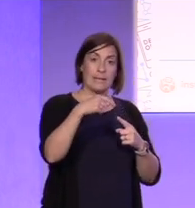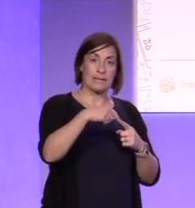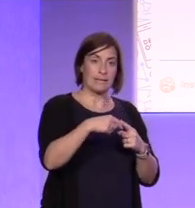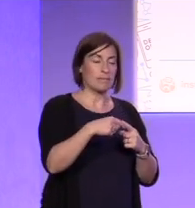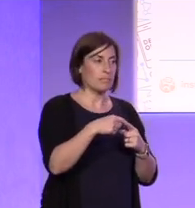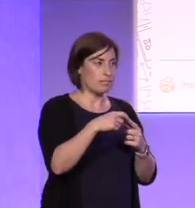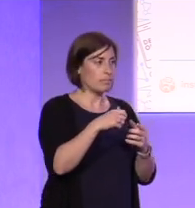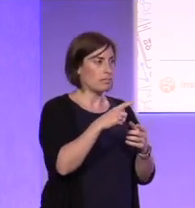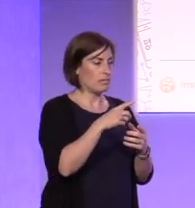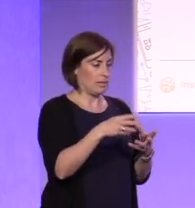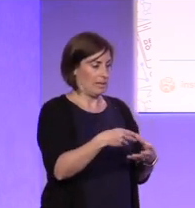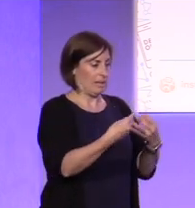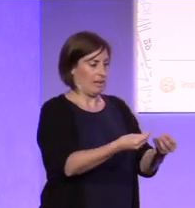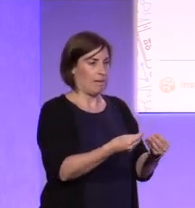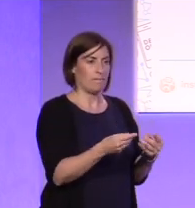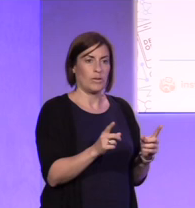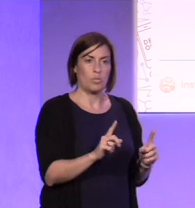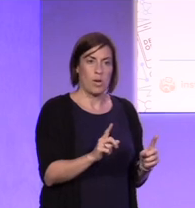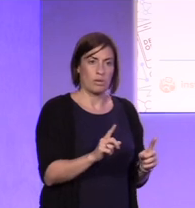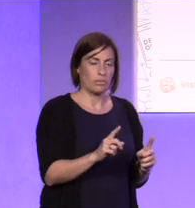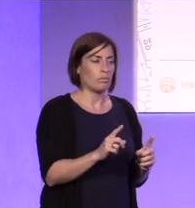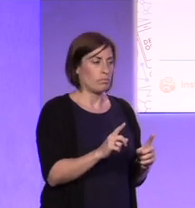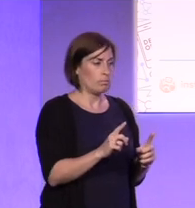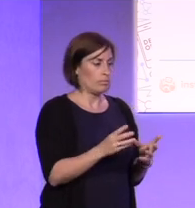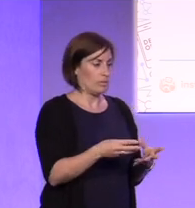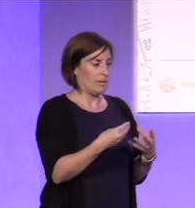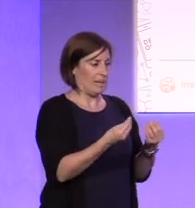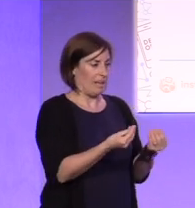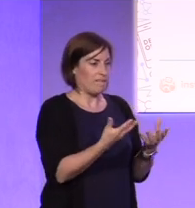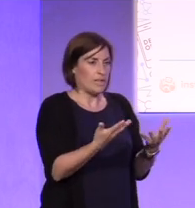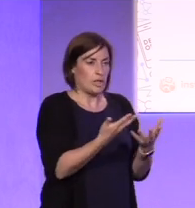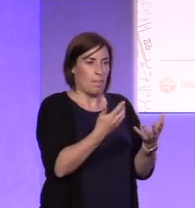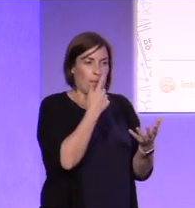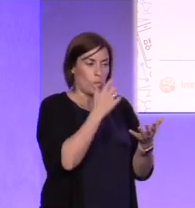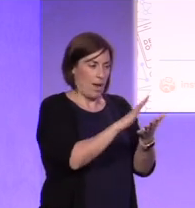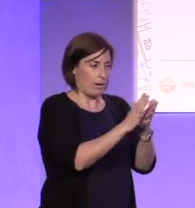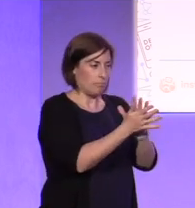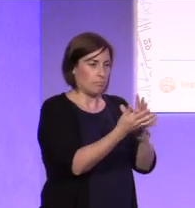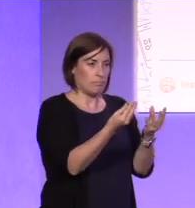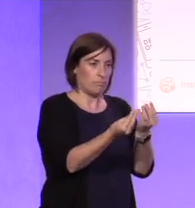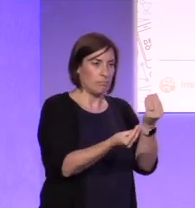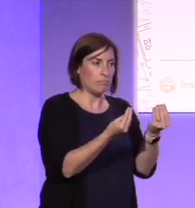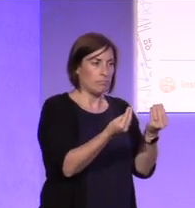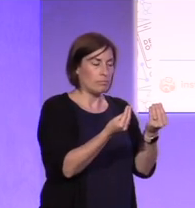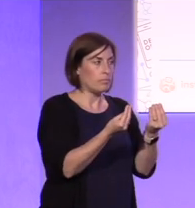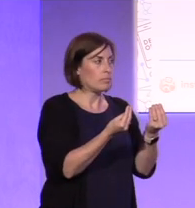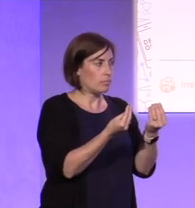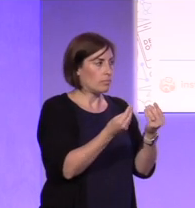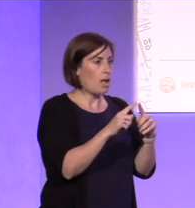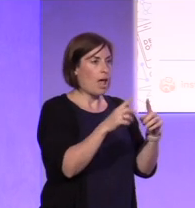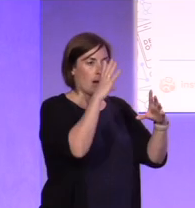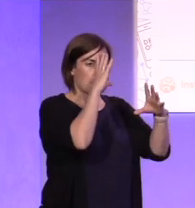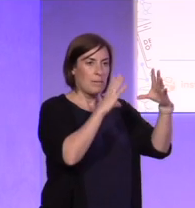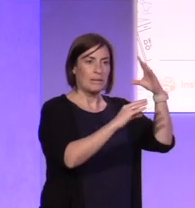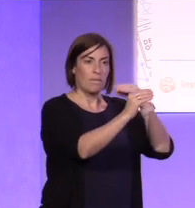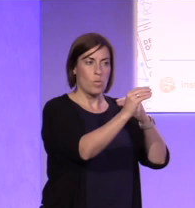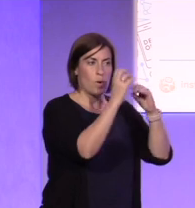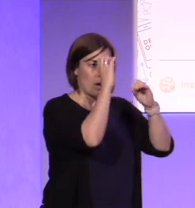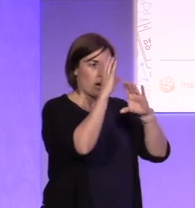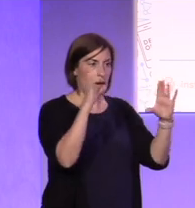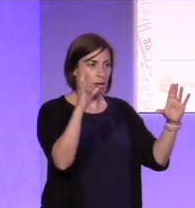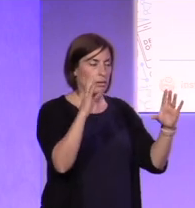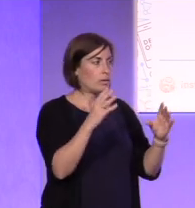give them something physical, a physical manifestation, a physical metaphor to bring that team together. So he gave them a